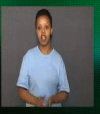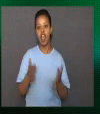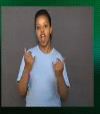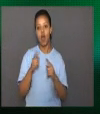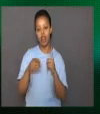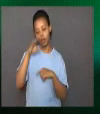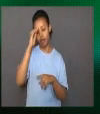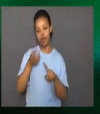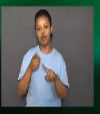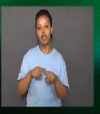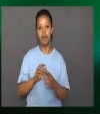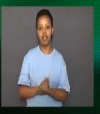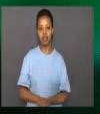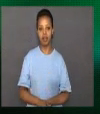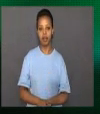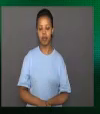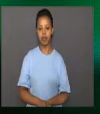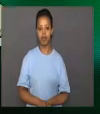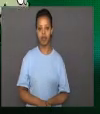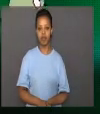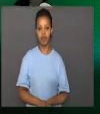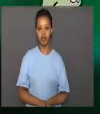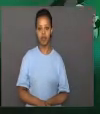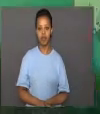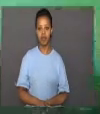Let's get back to our lesson.